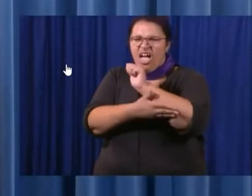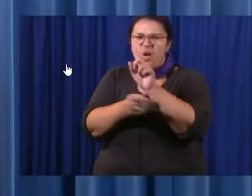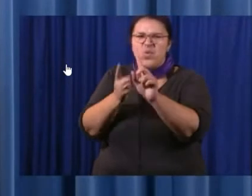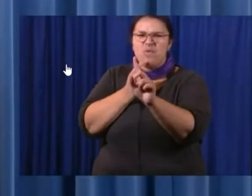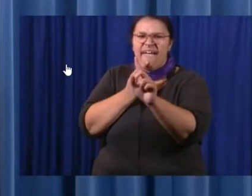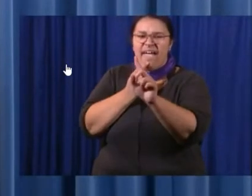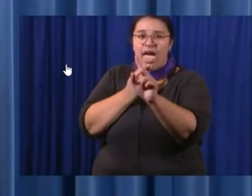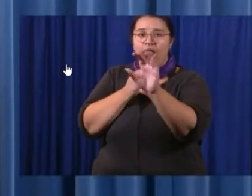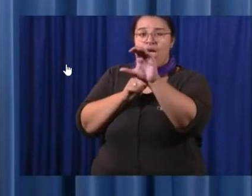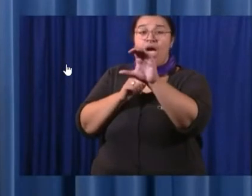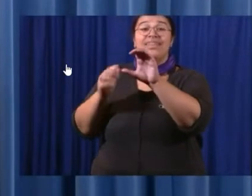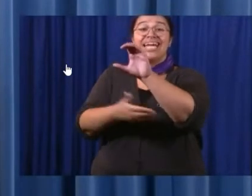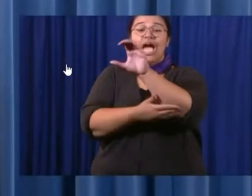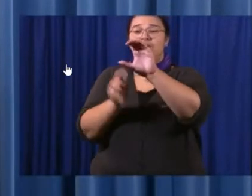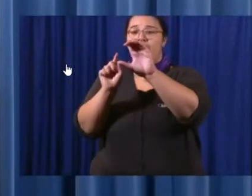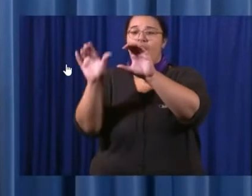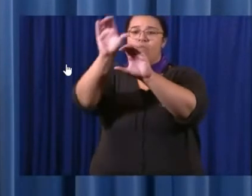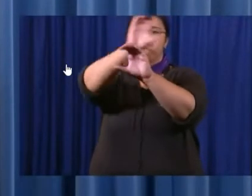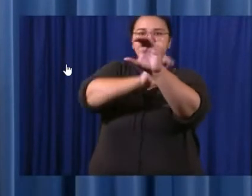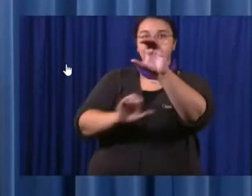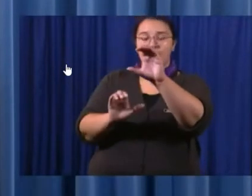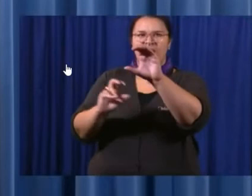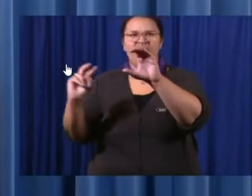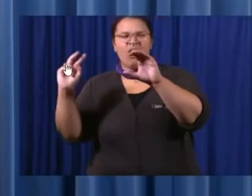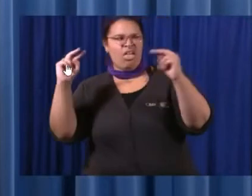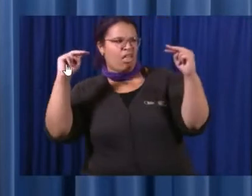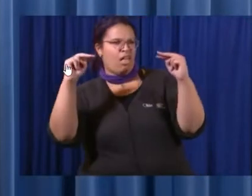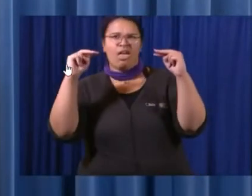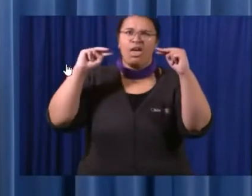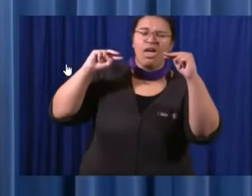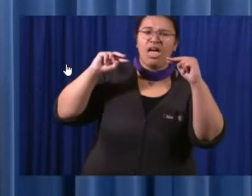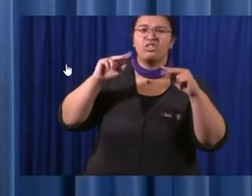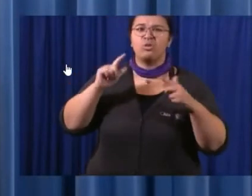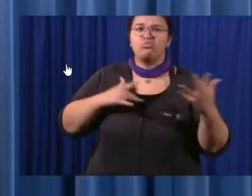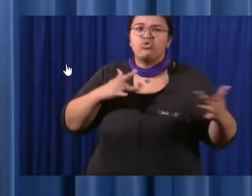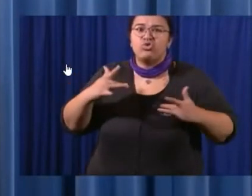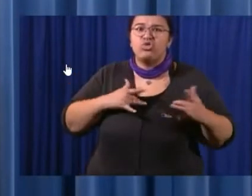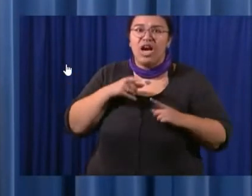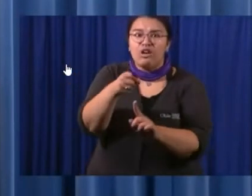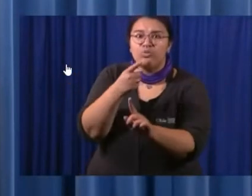that data maybe go back and forth between?